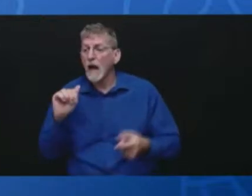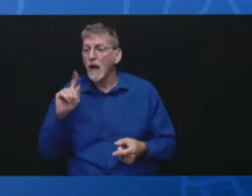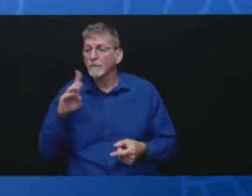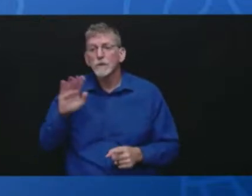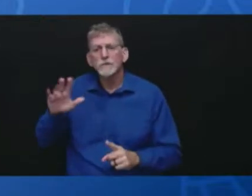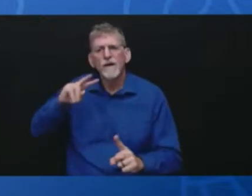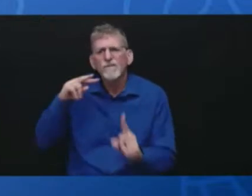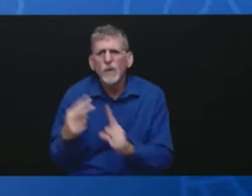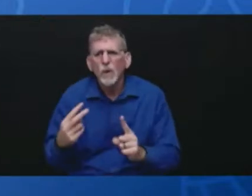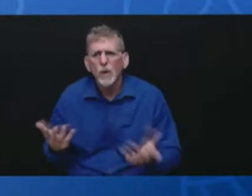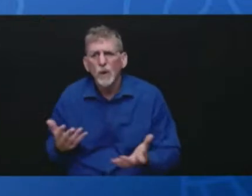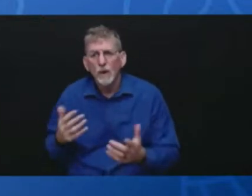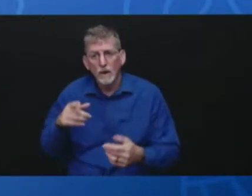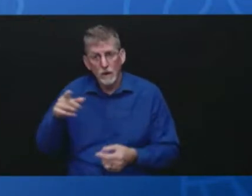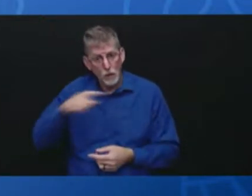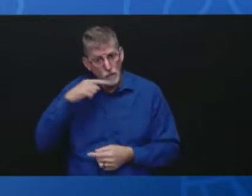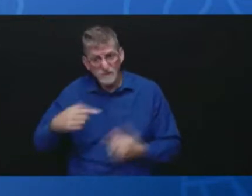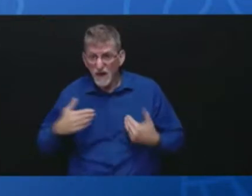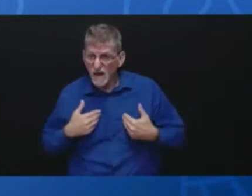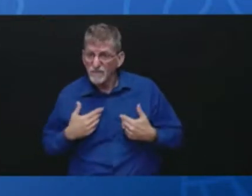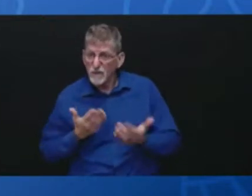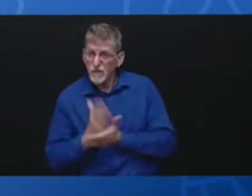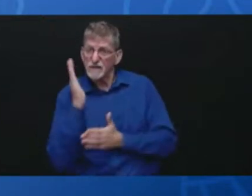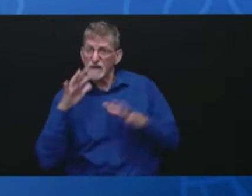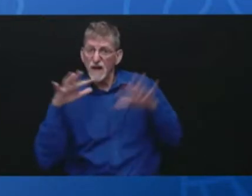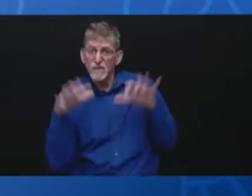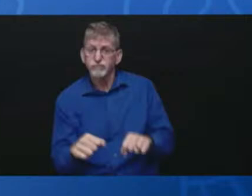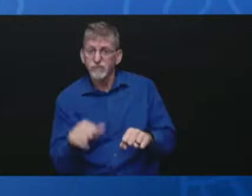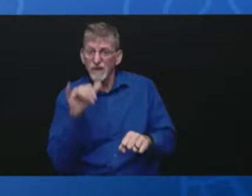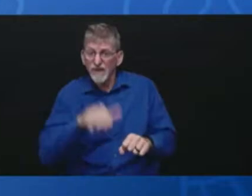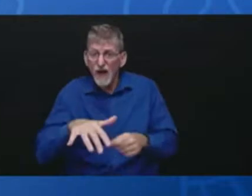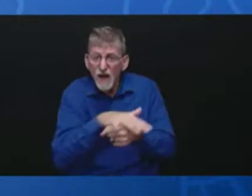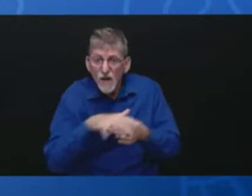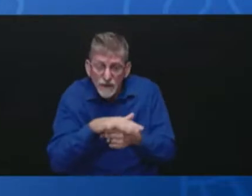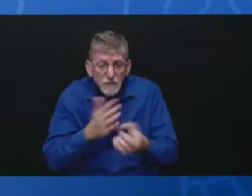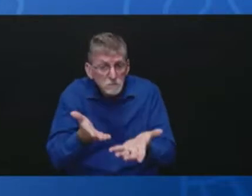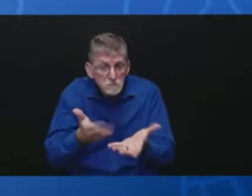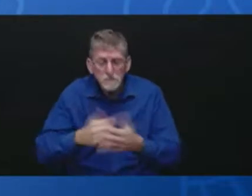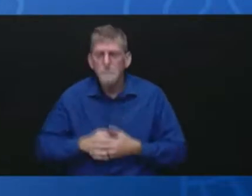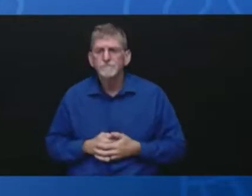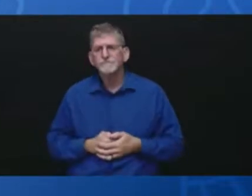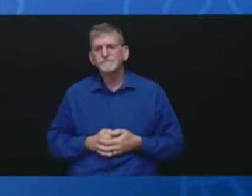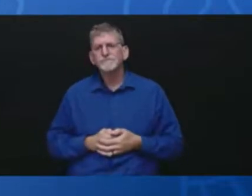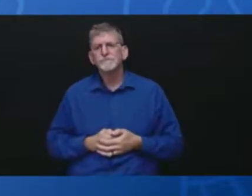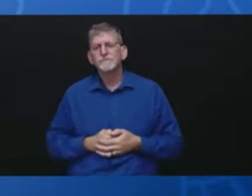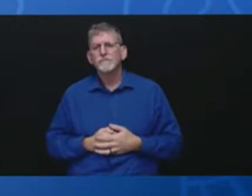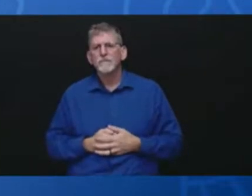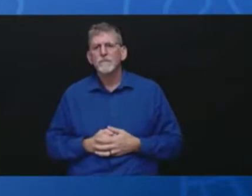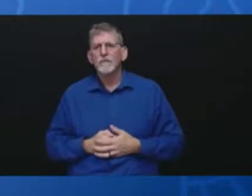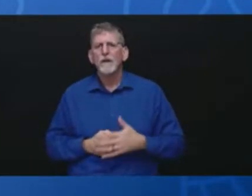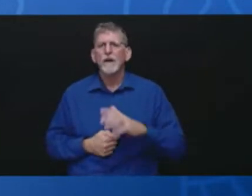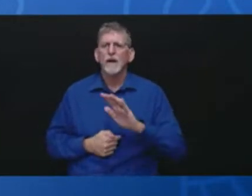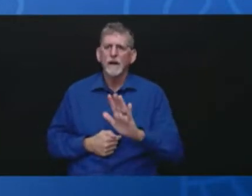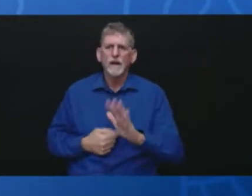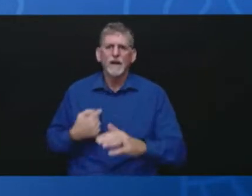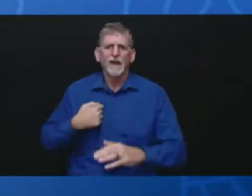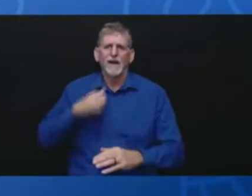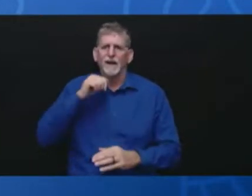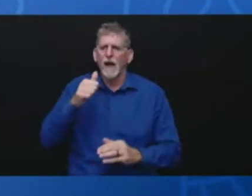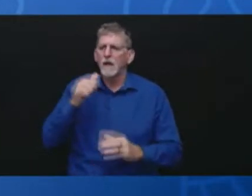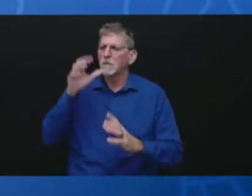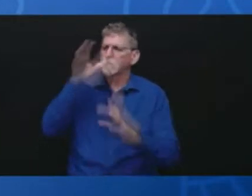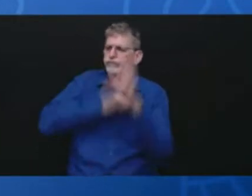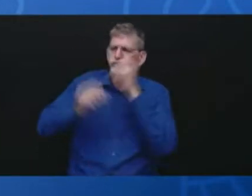What I can tell you, first of all, of course, is I'm not going to speculate. And once again, because of the approach of